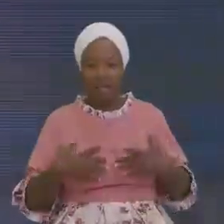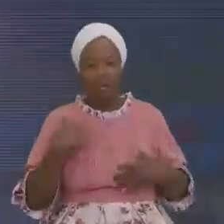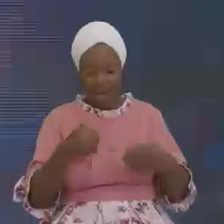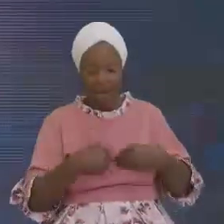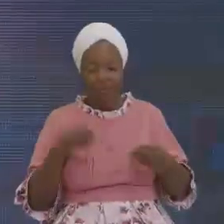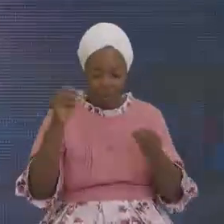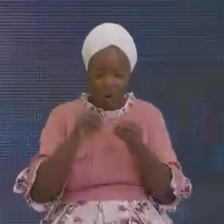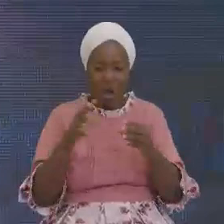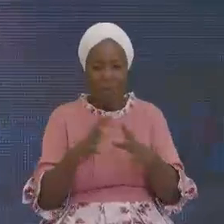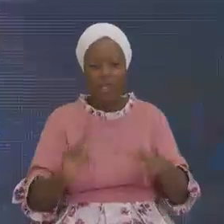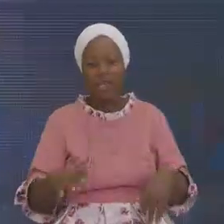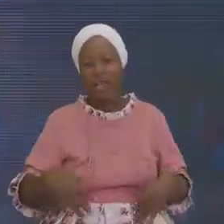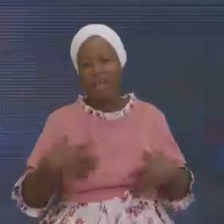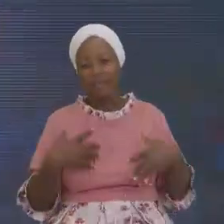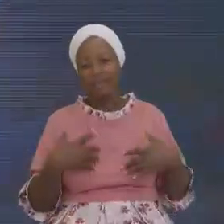abundant life.